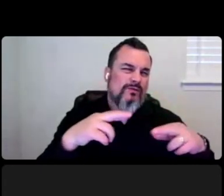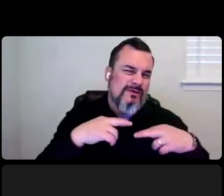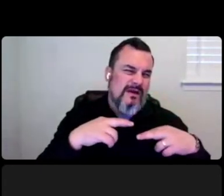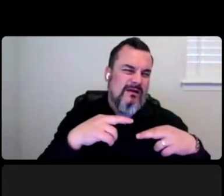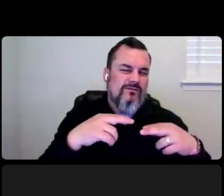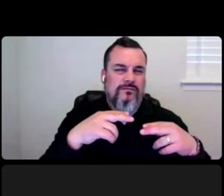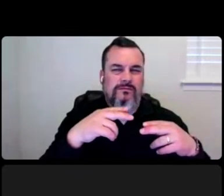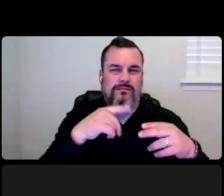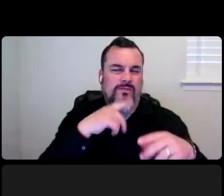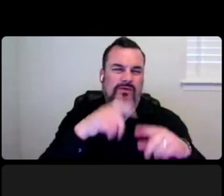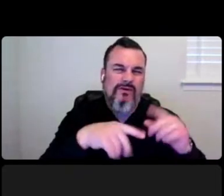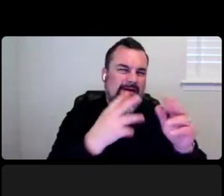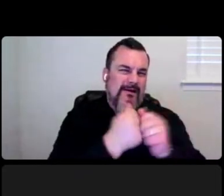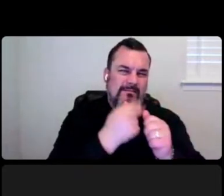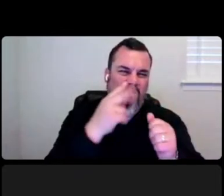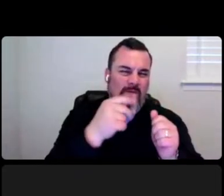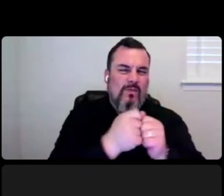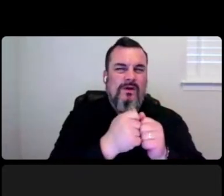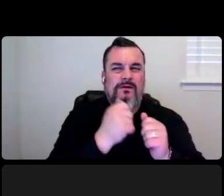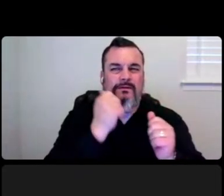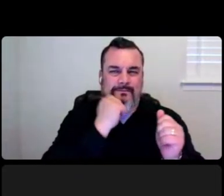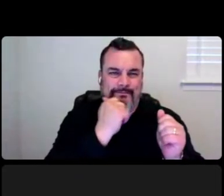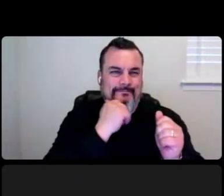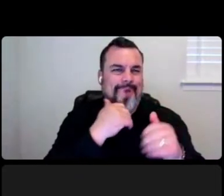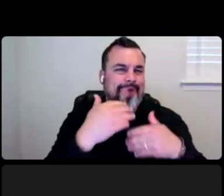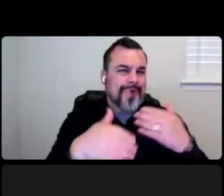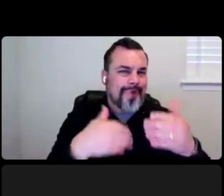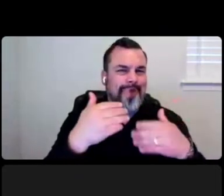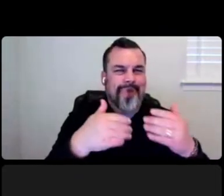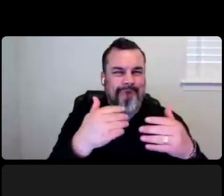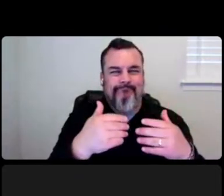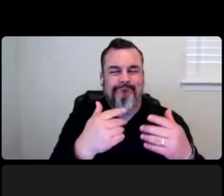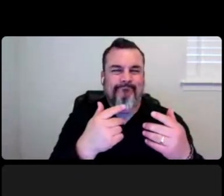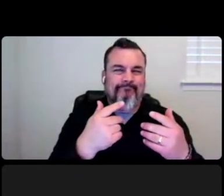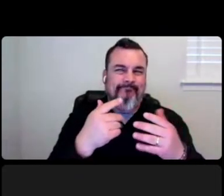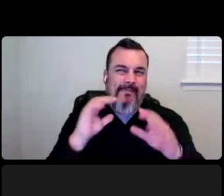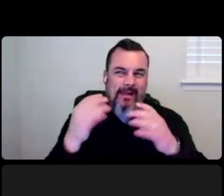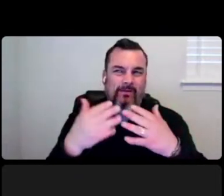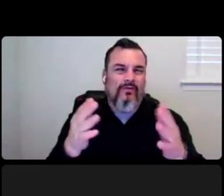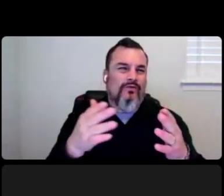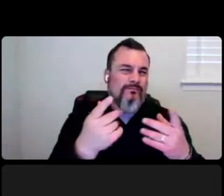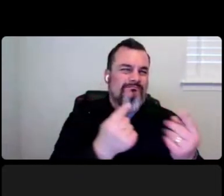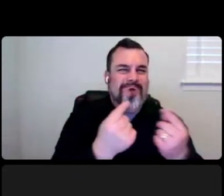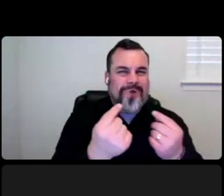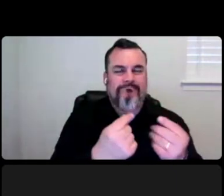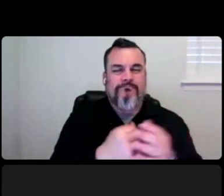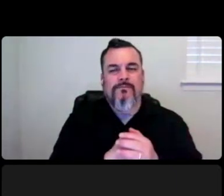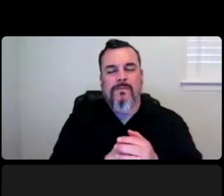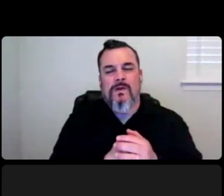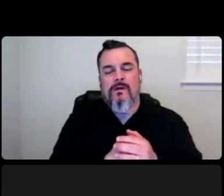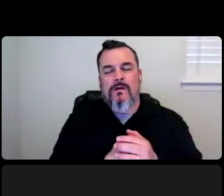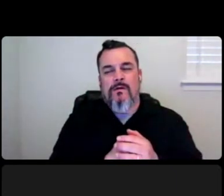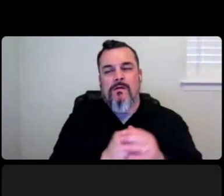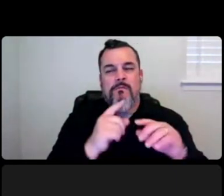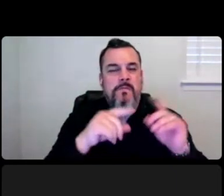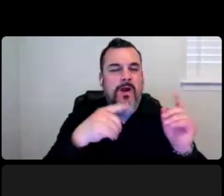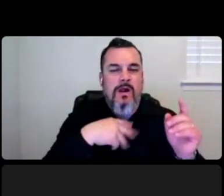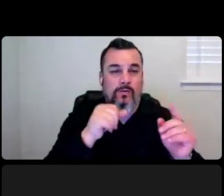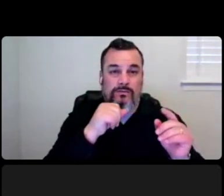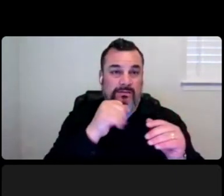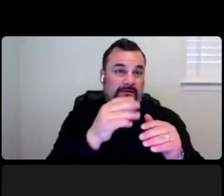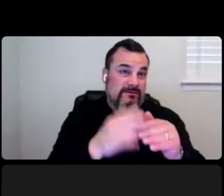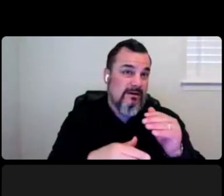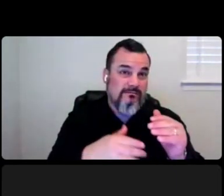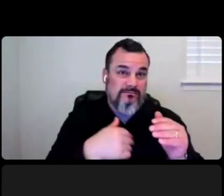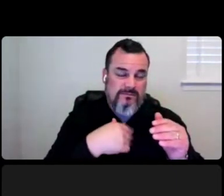I just couldn't keep up with the daily, you know, observing classrooms and doing this or doing that. But I wasn't done.